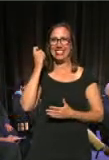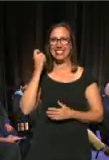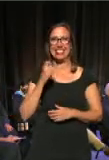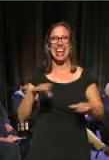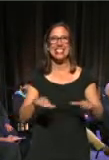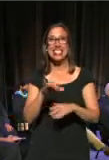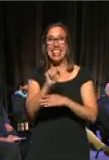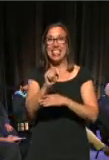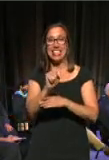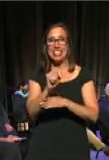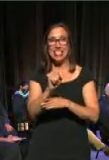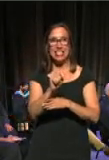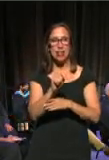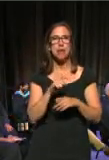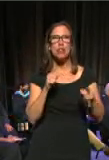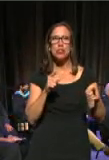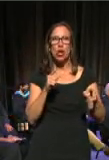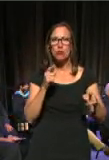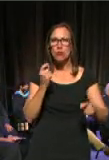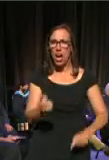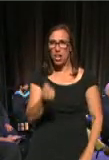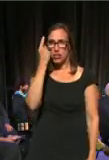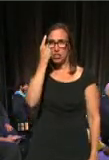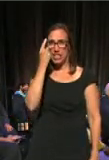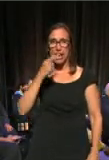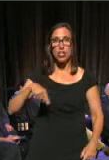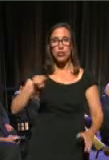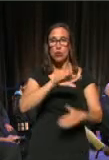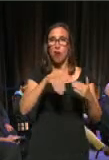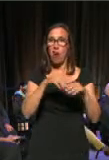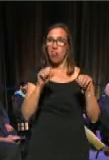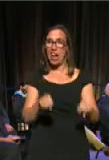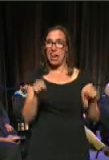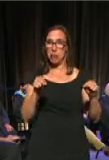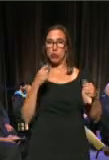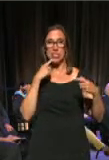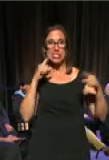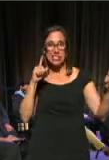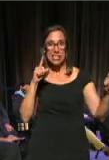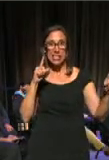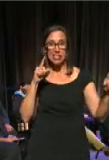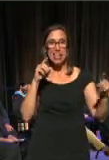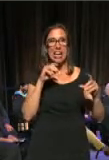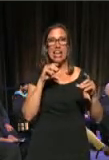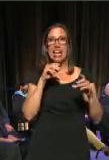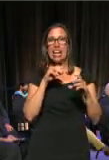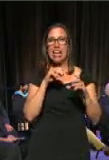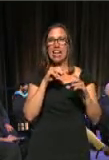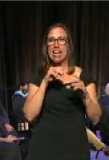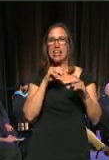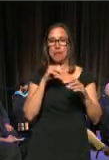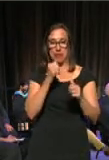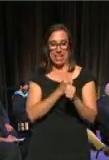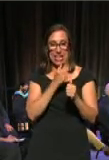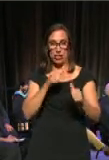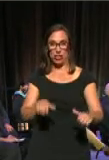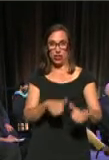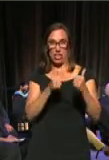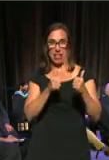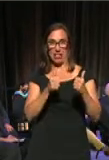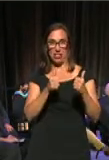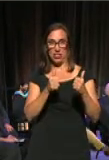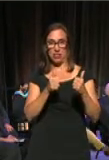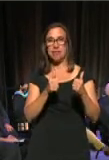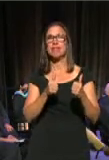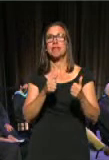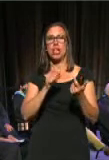Tigers, revel in the fact that you're all capable of succeeding in your next. Each challenge we face